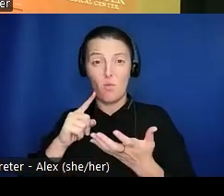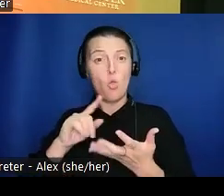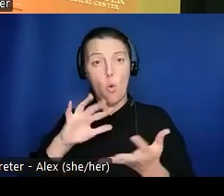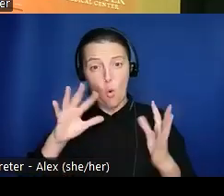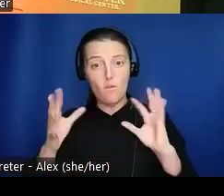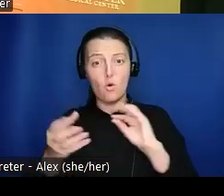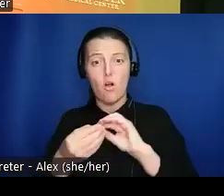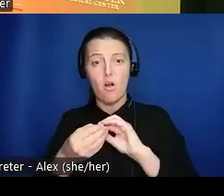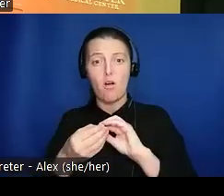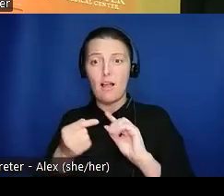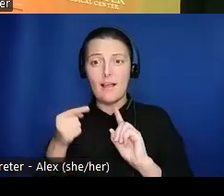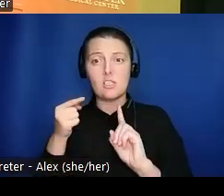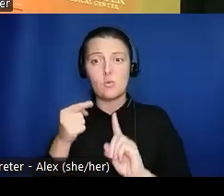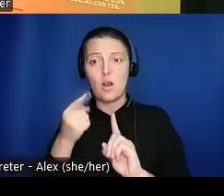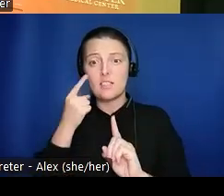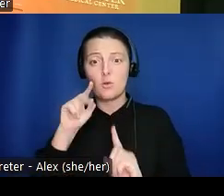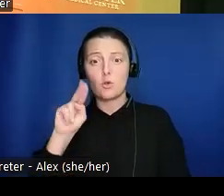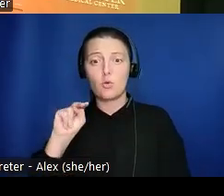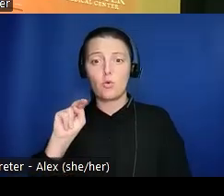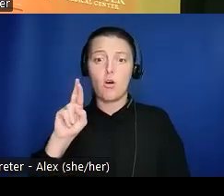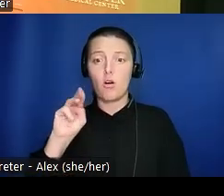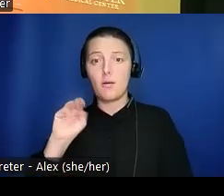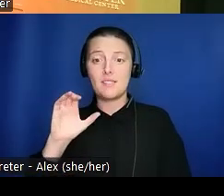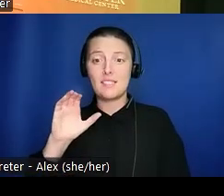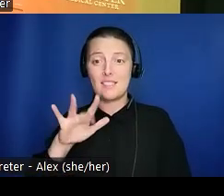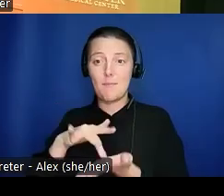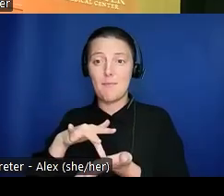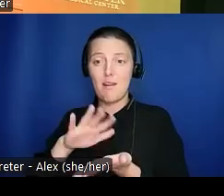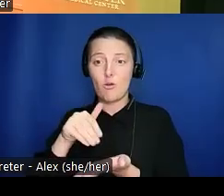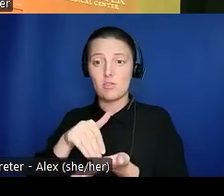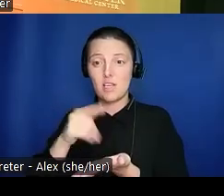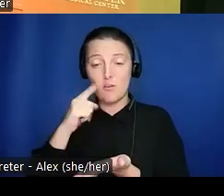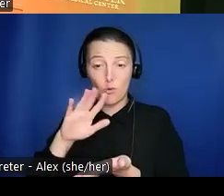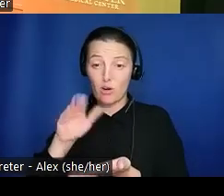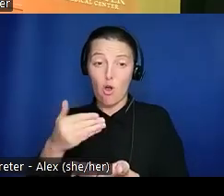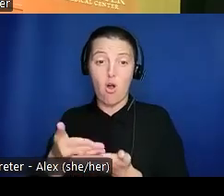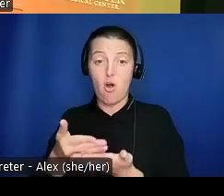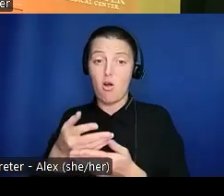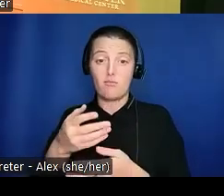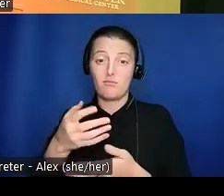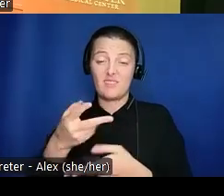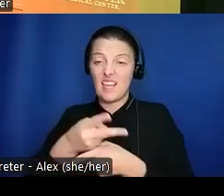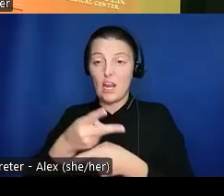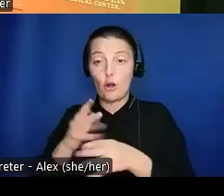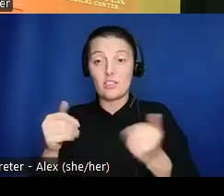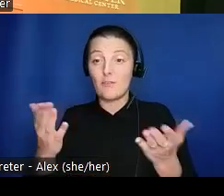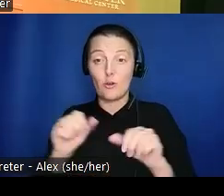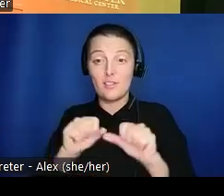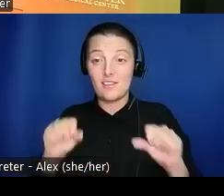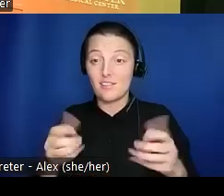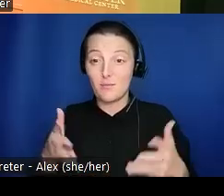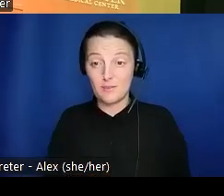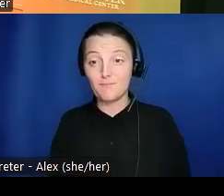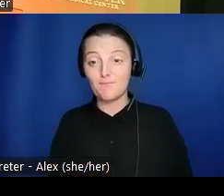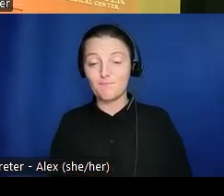the URMC Medical Center in all its care delivery system. And the Department of